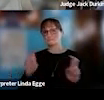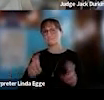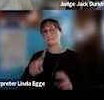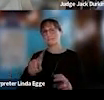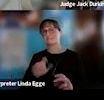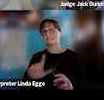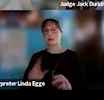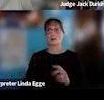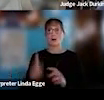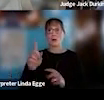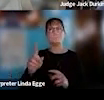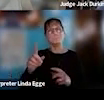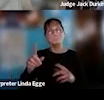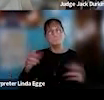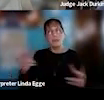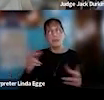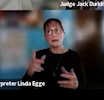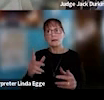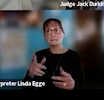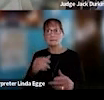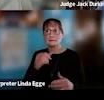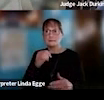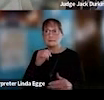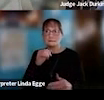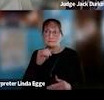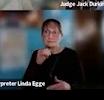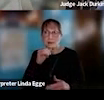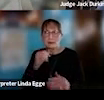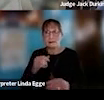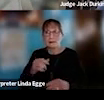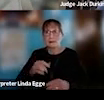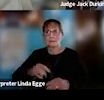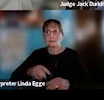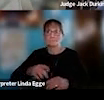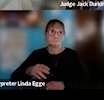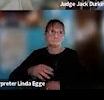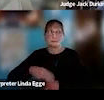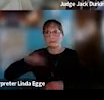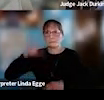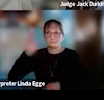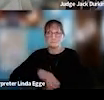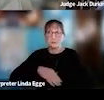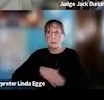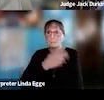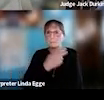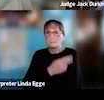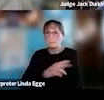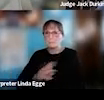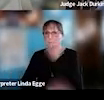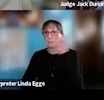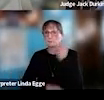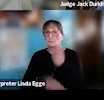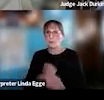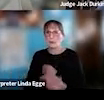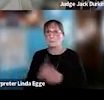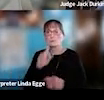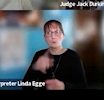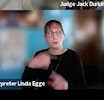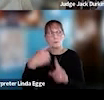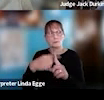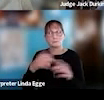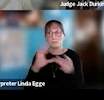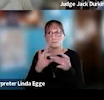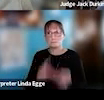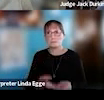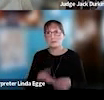but not get out the ruler and start smacking their wrist. So all I have to say again is just keep pushing forward with these positive messages, these